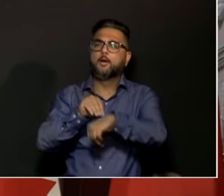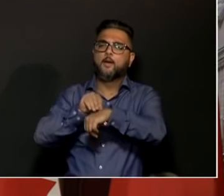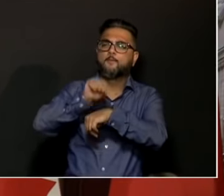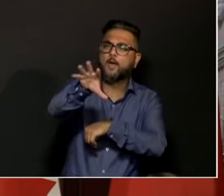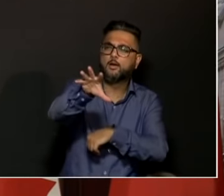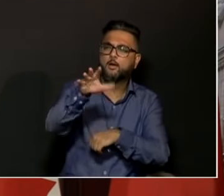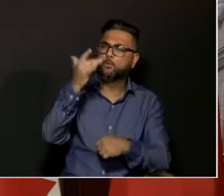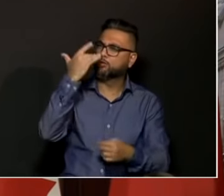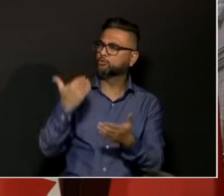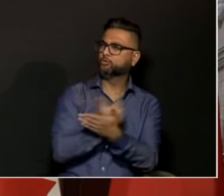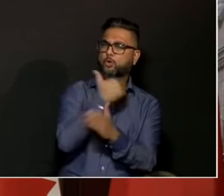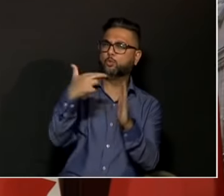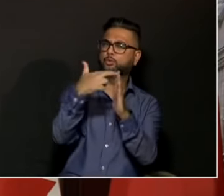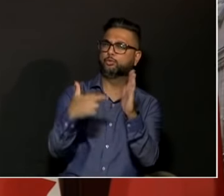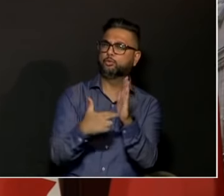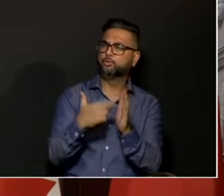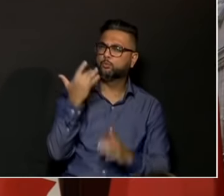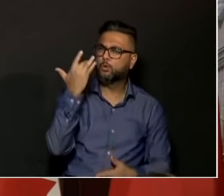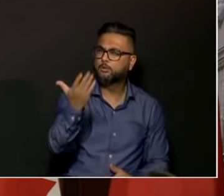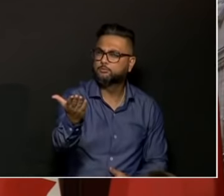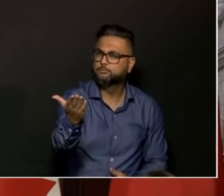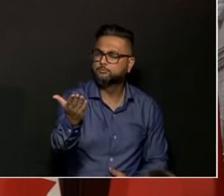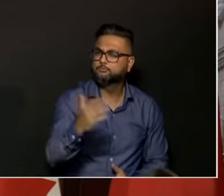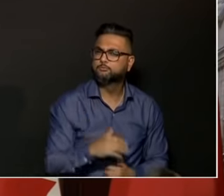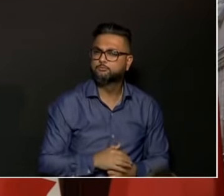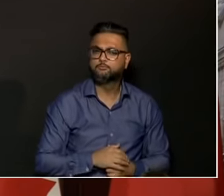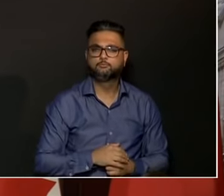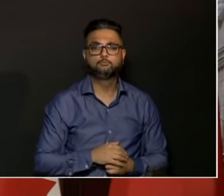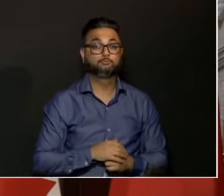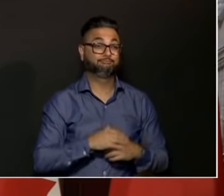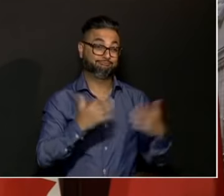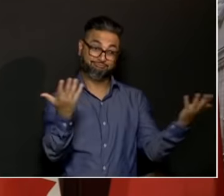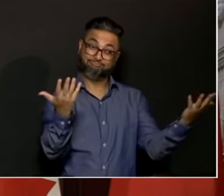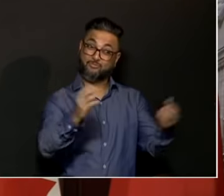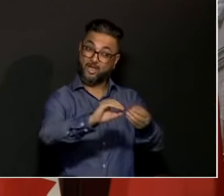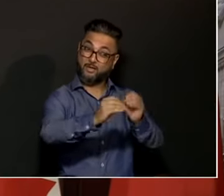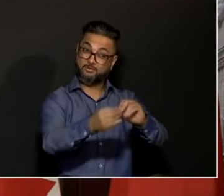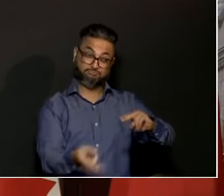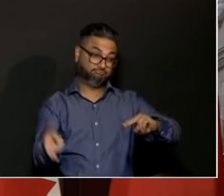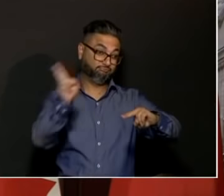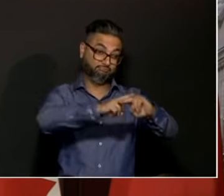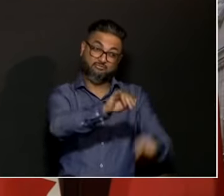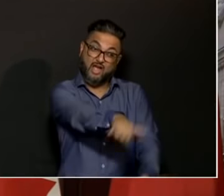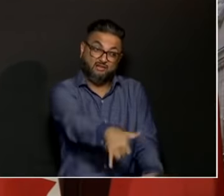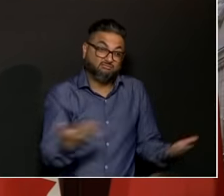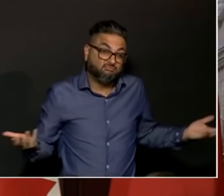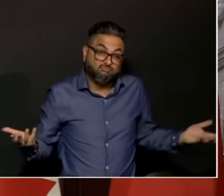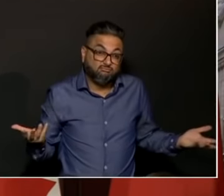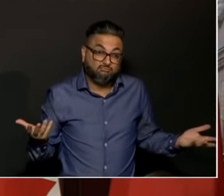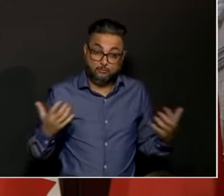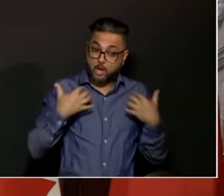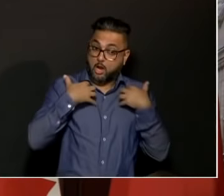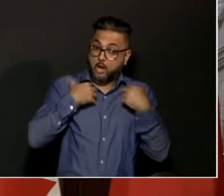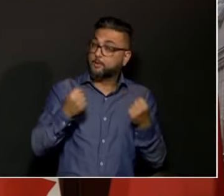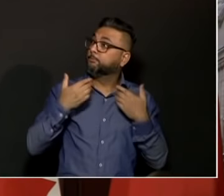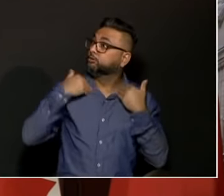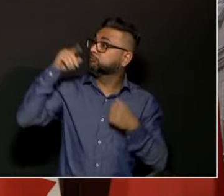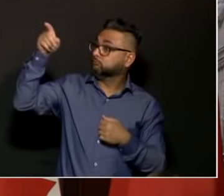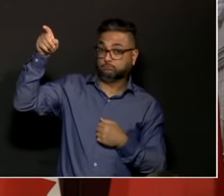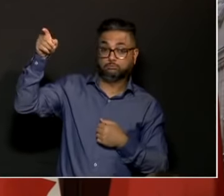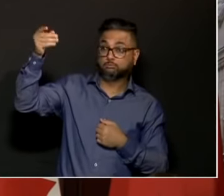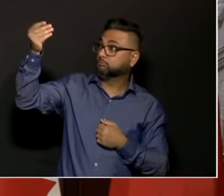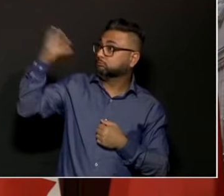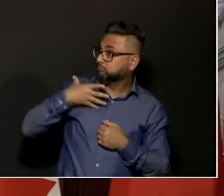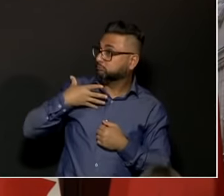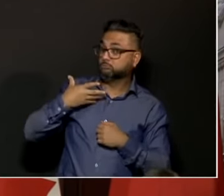you're thinking on this? Well, I think it's an influx of cases. As the minister said, we've seen doubling of cases in a very short